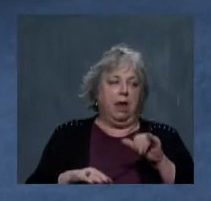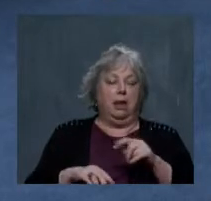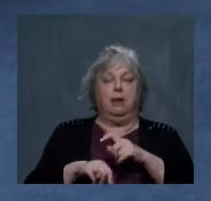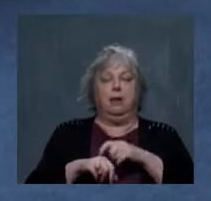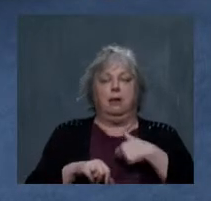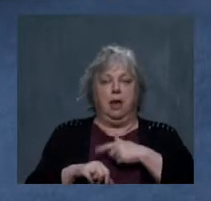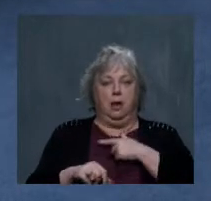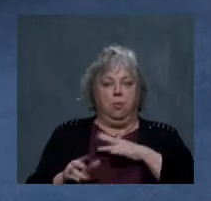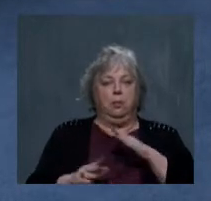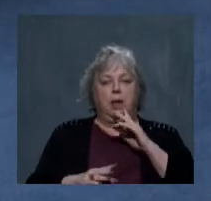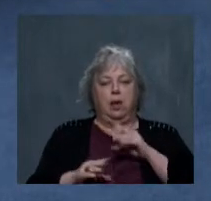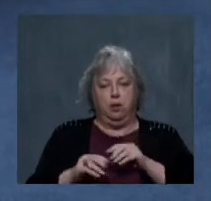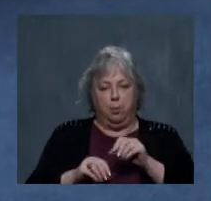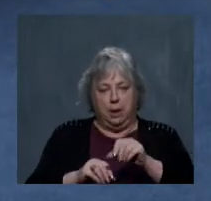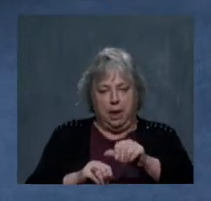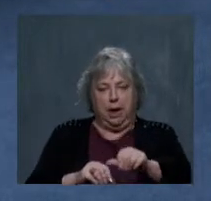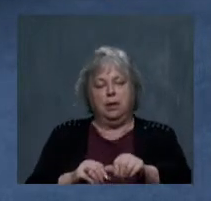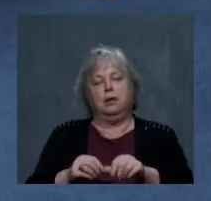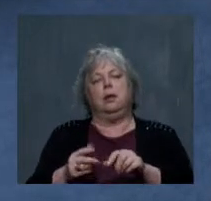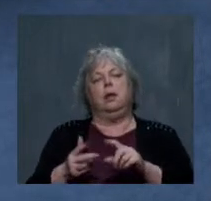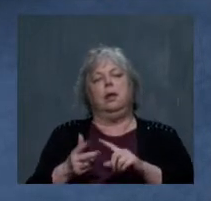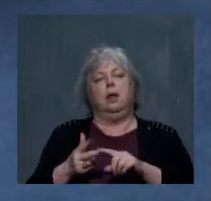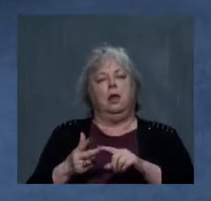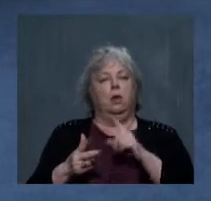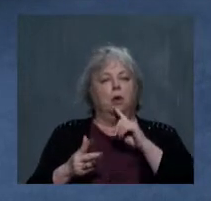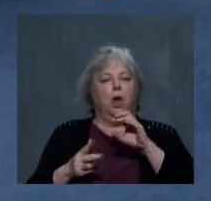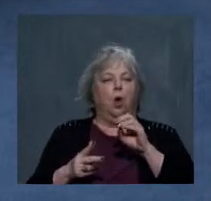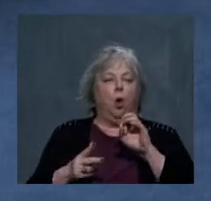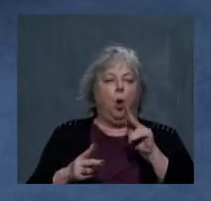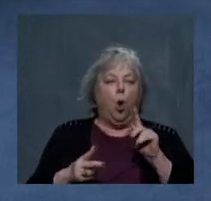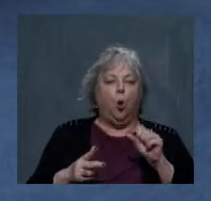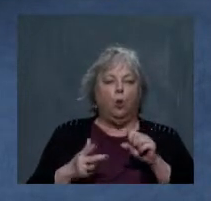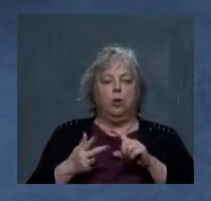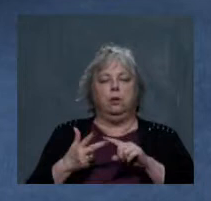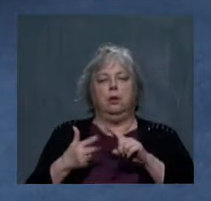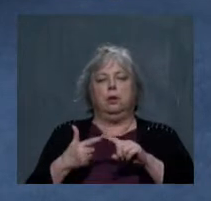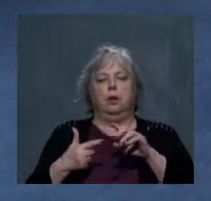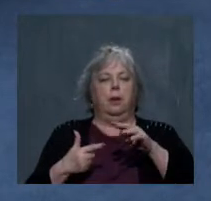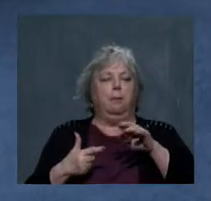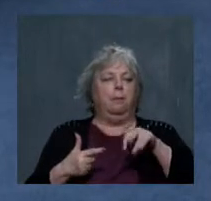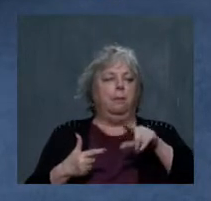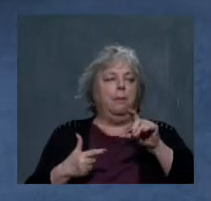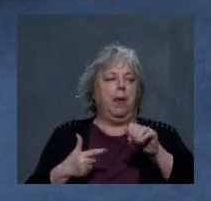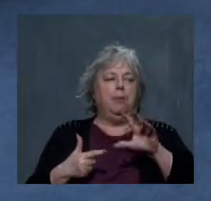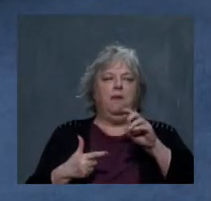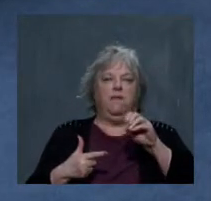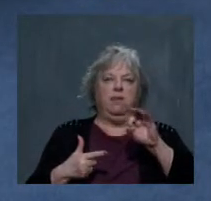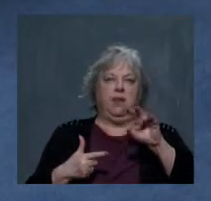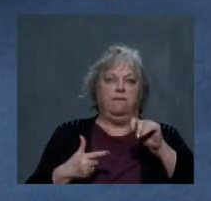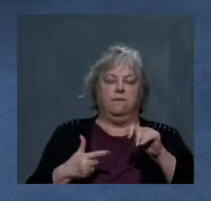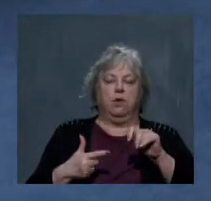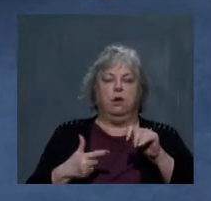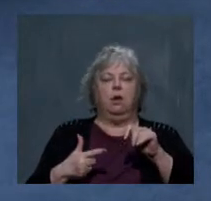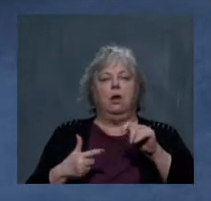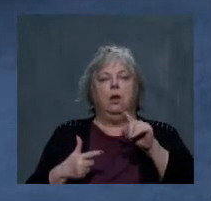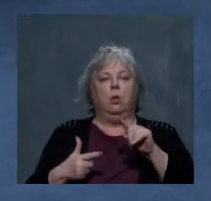plantings. Along that slope, we're going to plant oaks and maples at 50 foot on centers in 2 staggered rows,